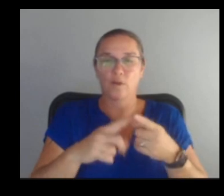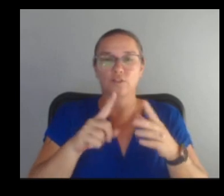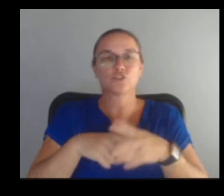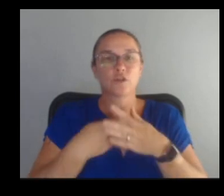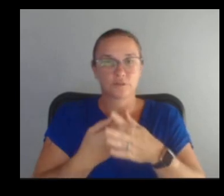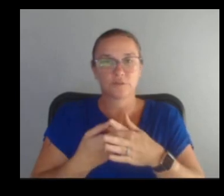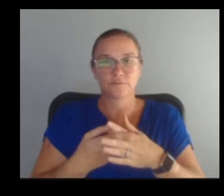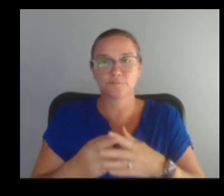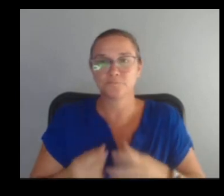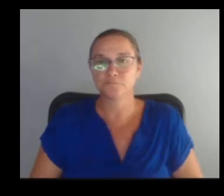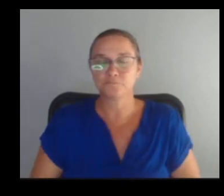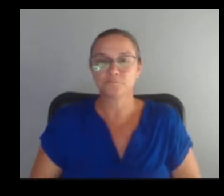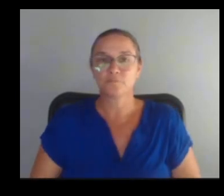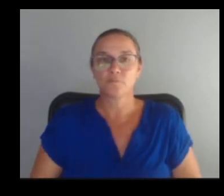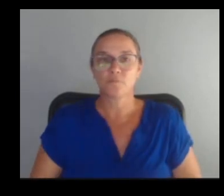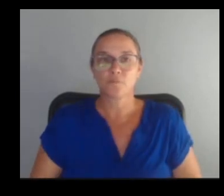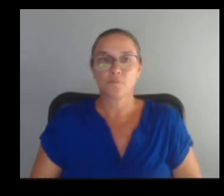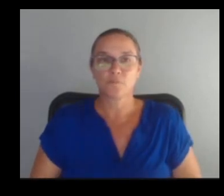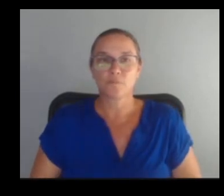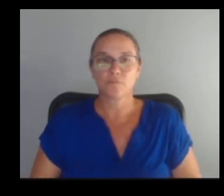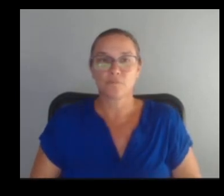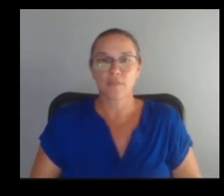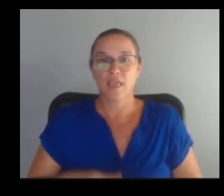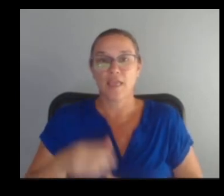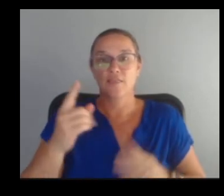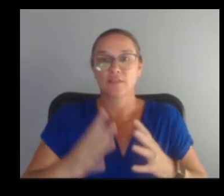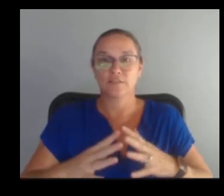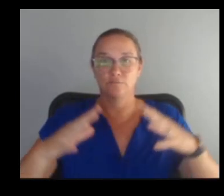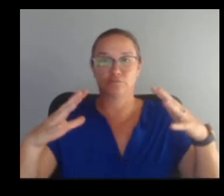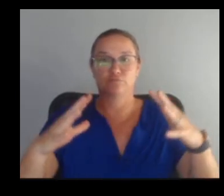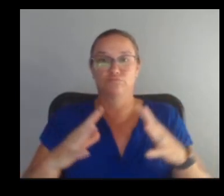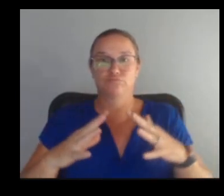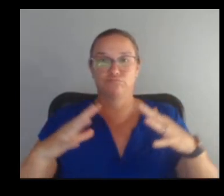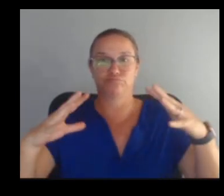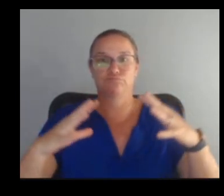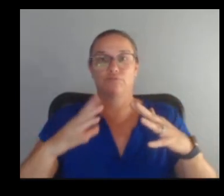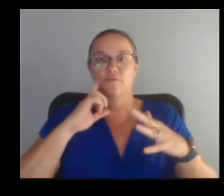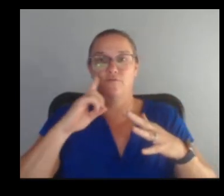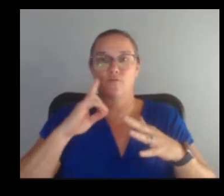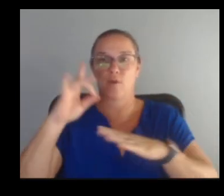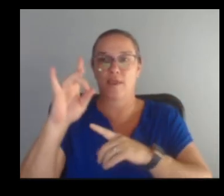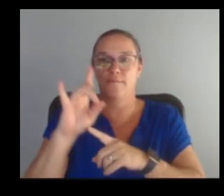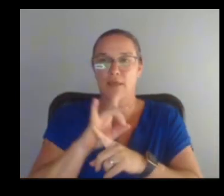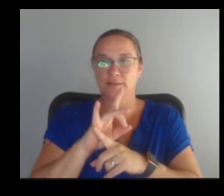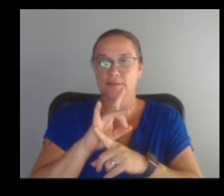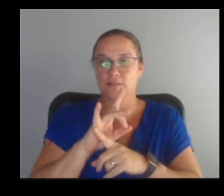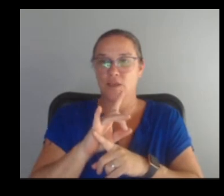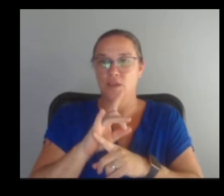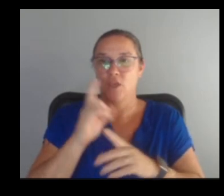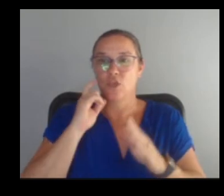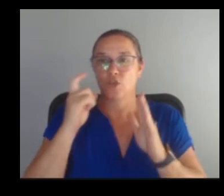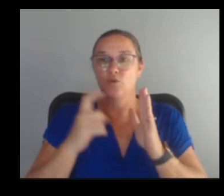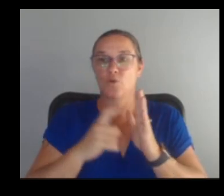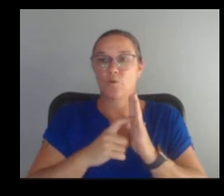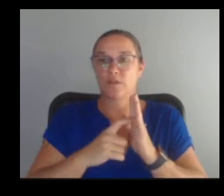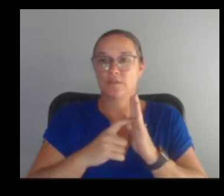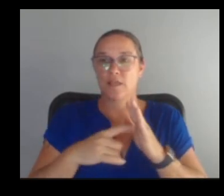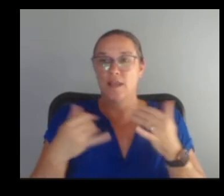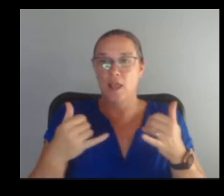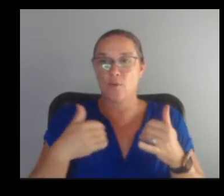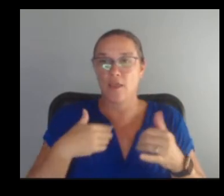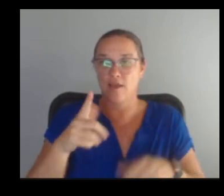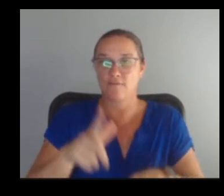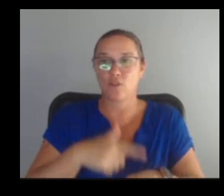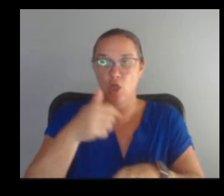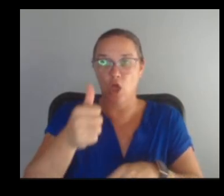So longer term, here's a tilt for the full 8 months of eruption. You might notice that we're having longer